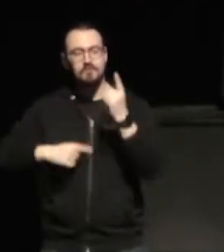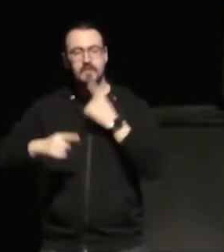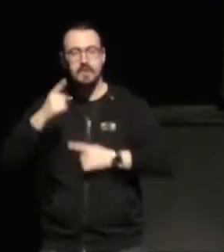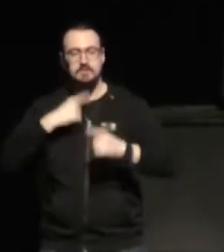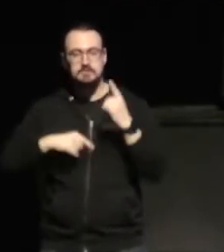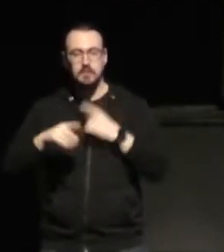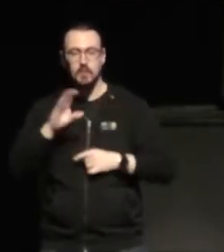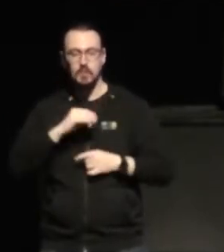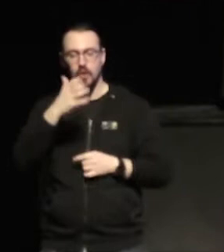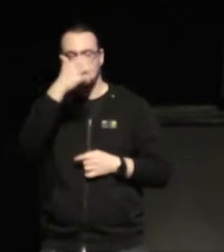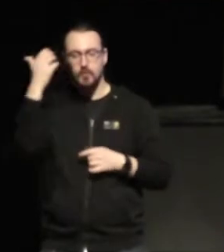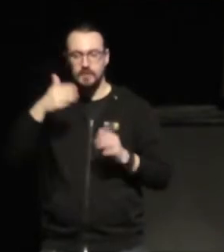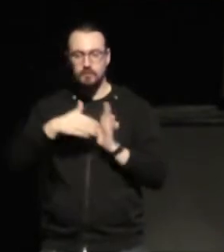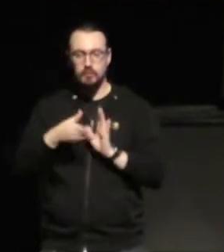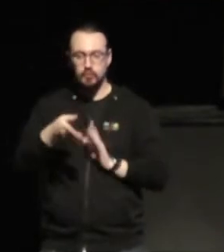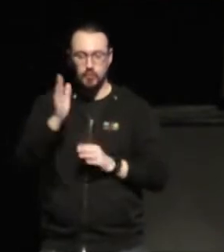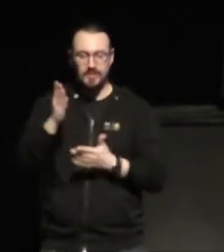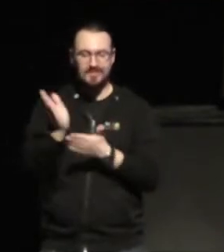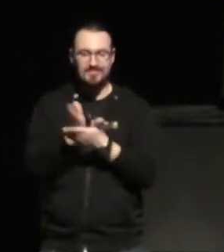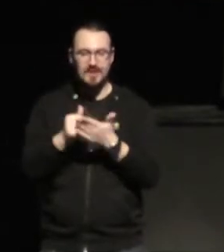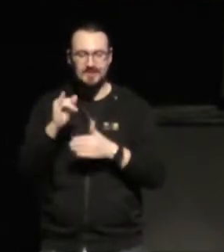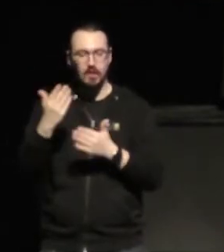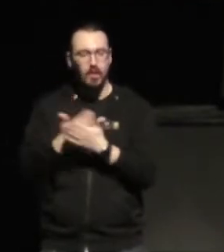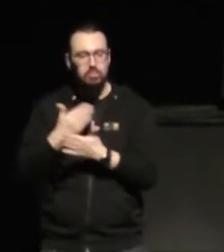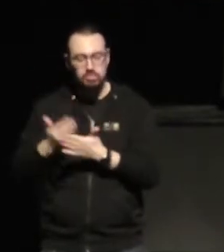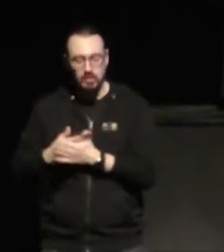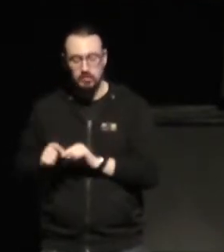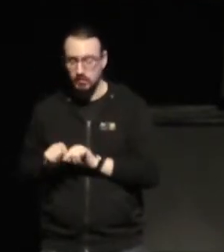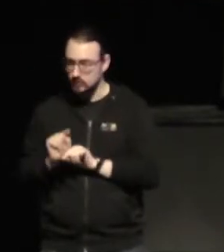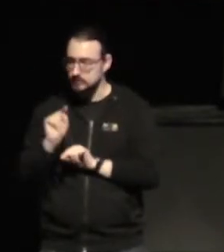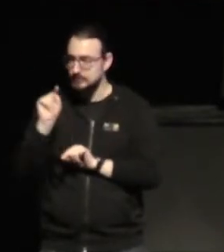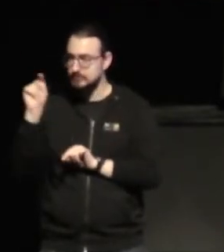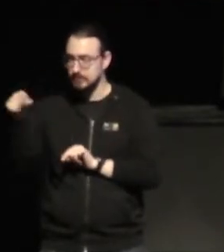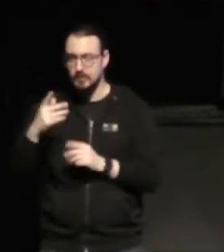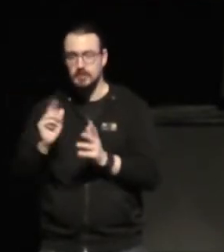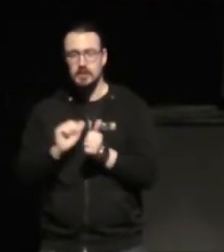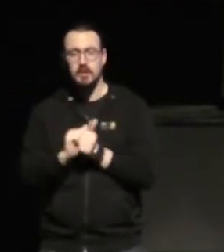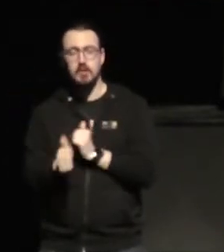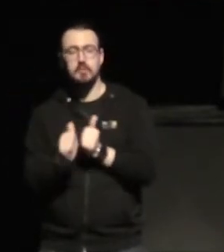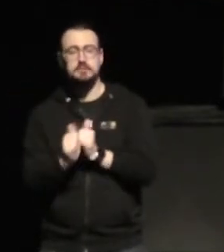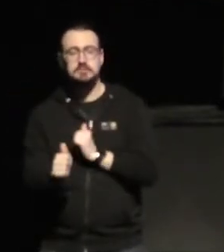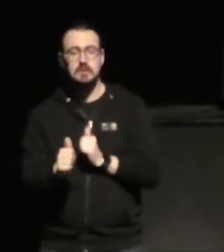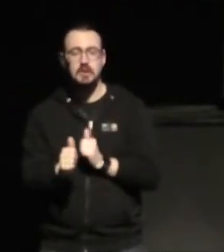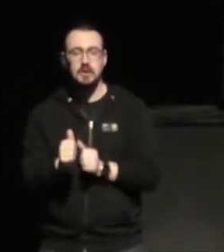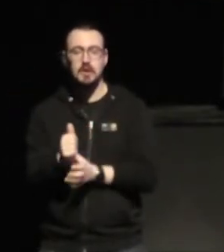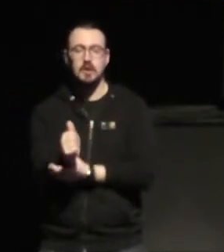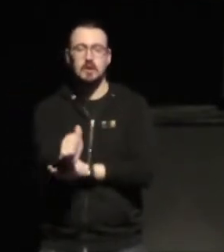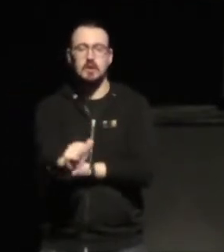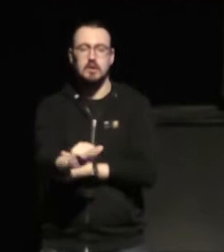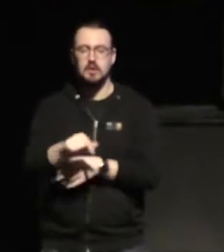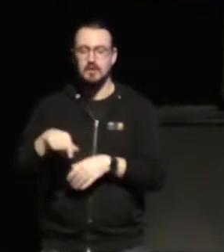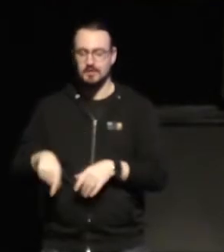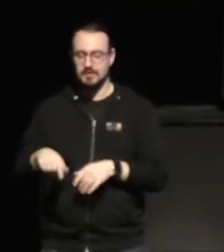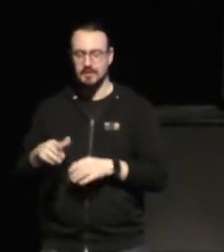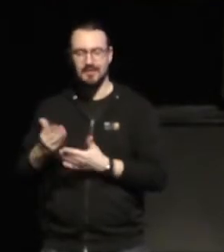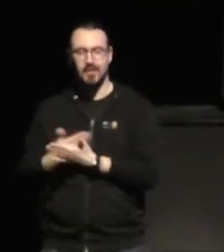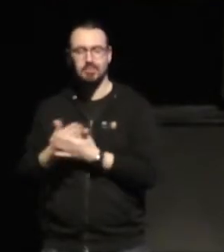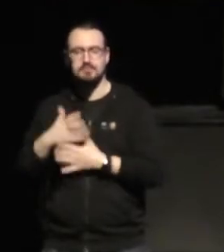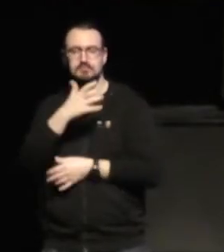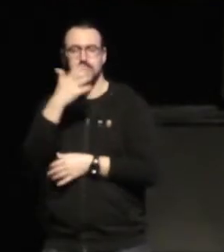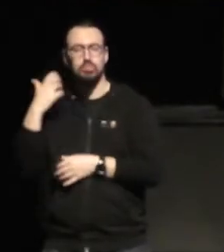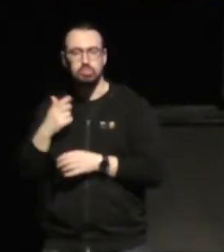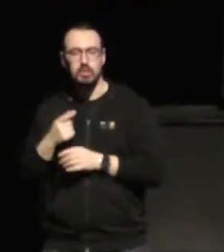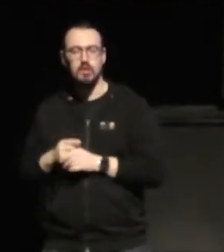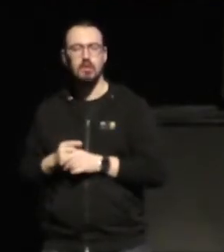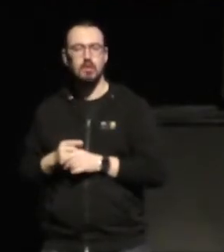a peasant from the northern part of the country, he went there to represent the Mozambican peasants.